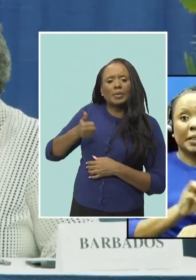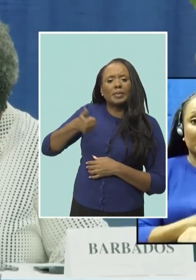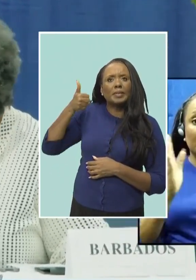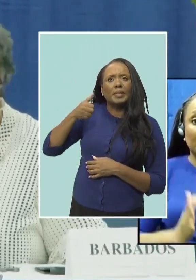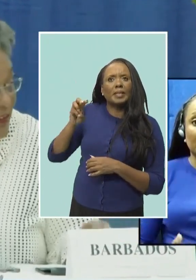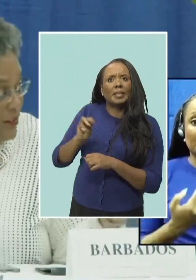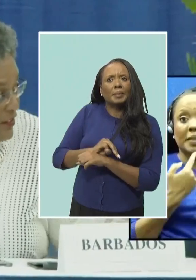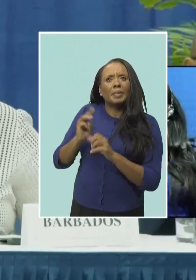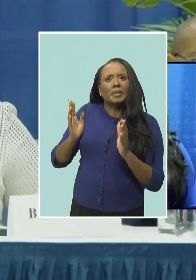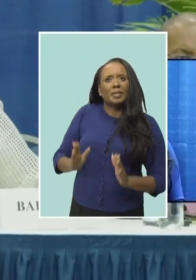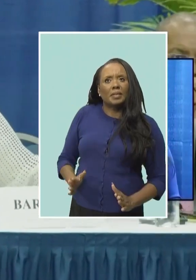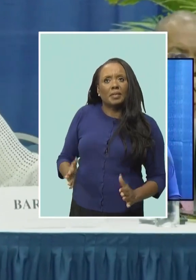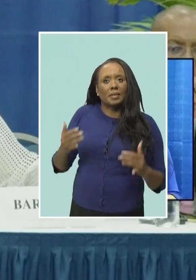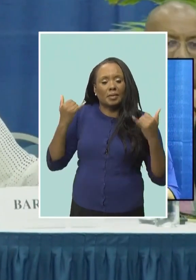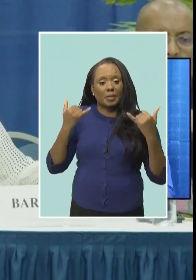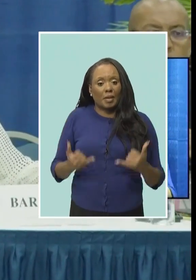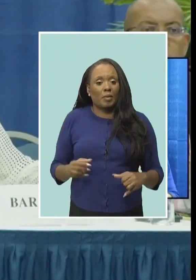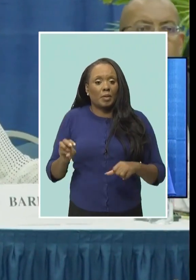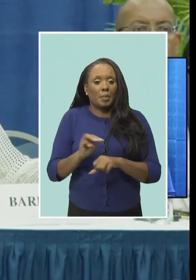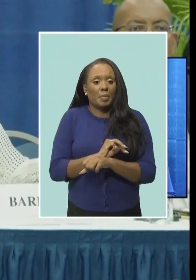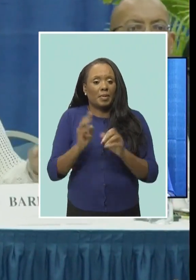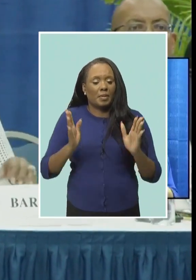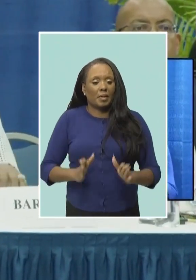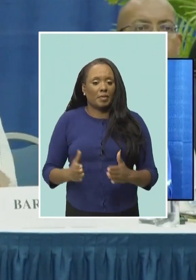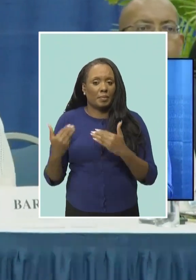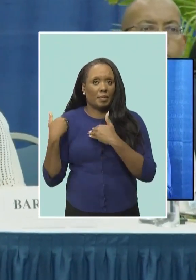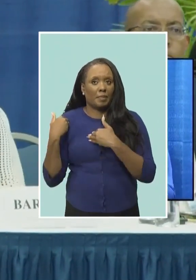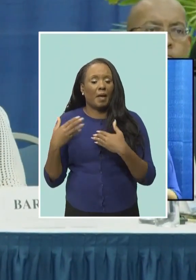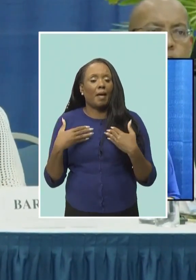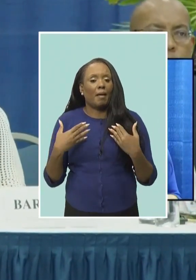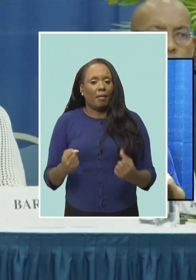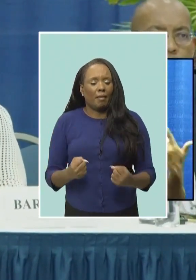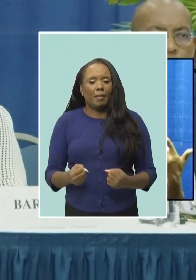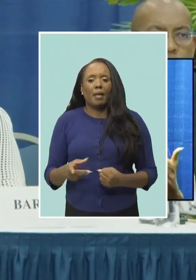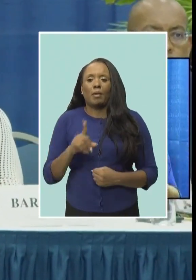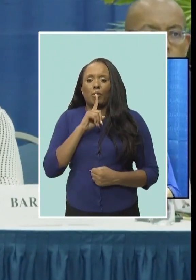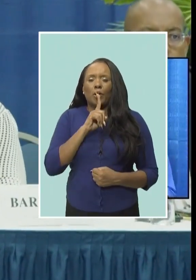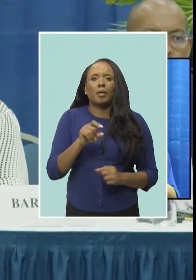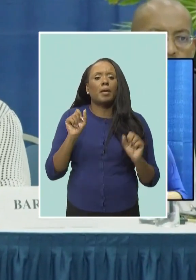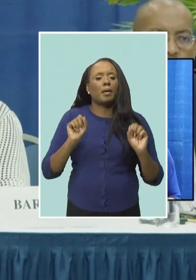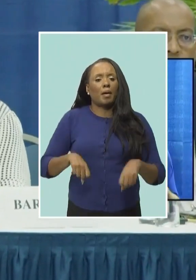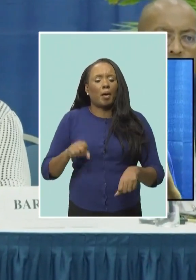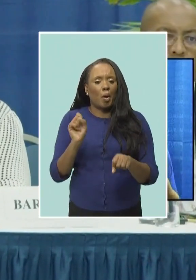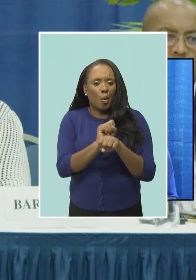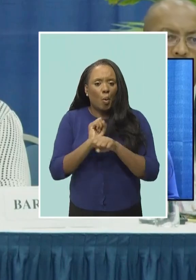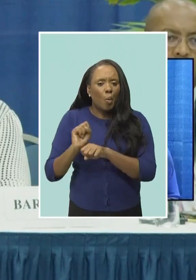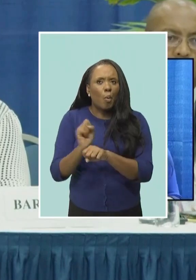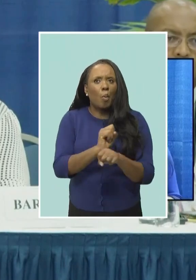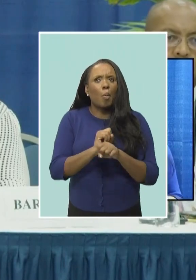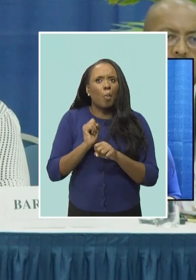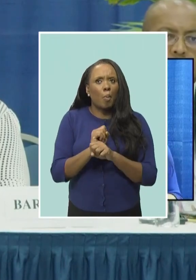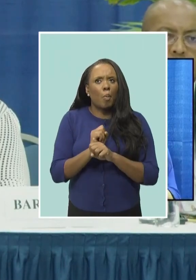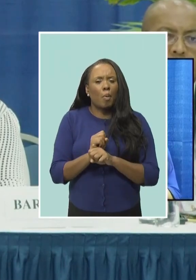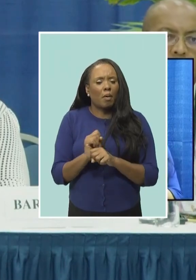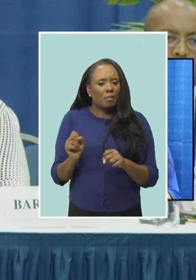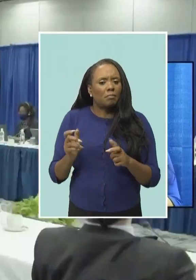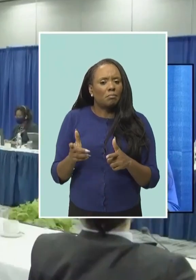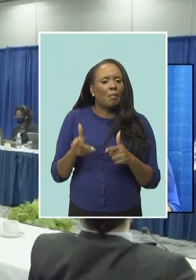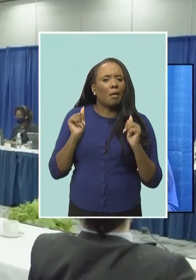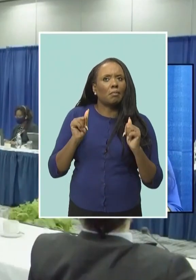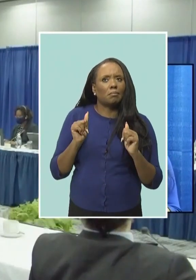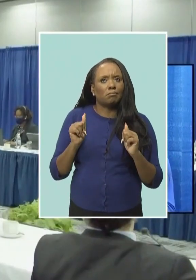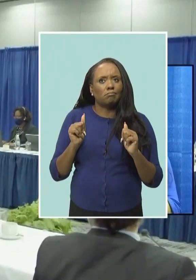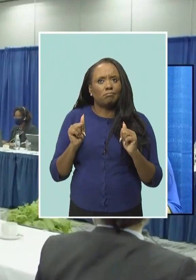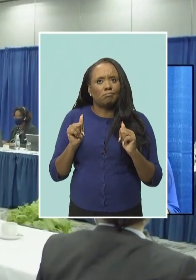Minister of Foreign Affairs, is now the Minister of Health, and is therefore in a position to work expeditiously and a